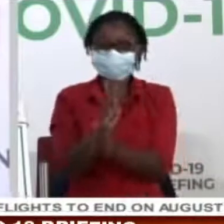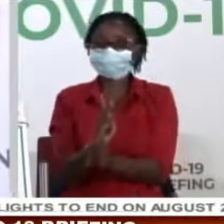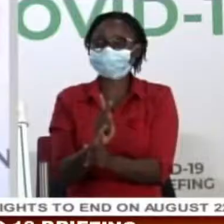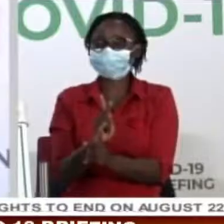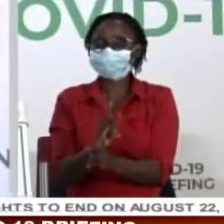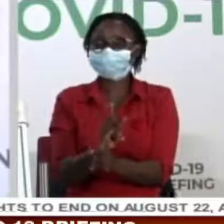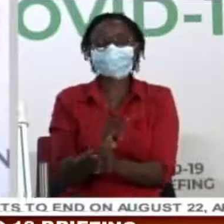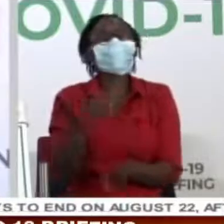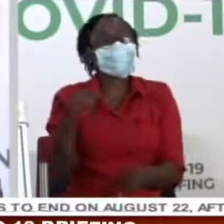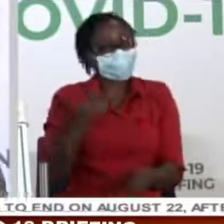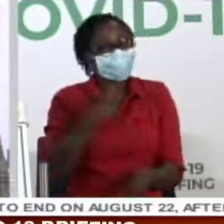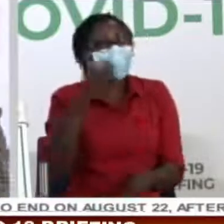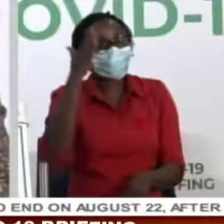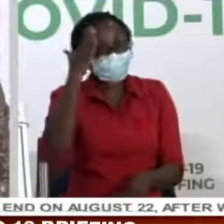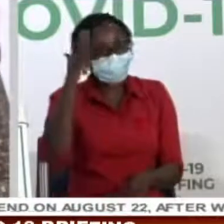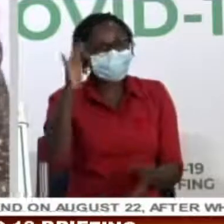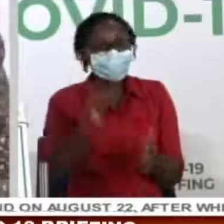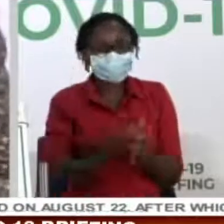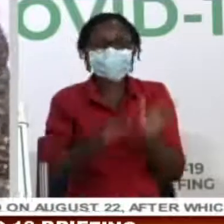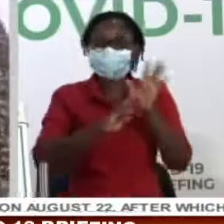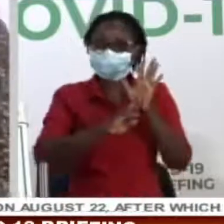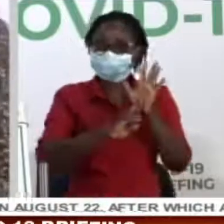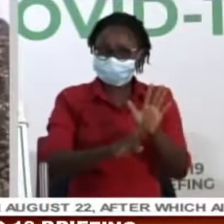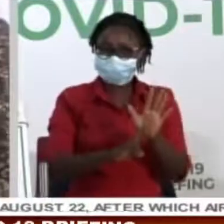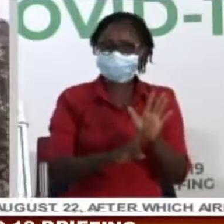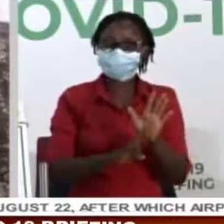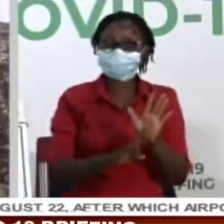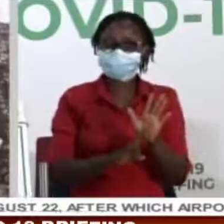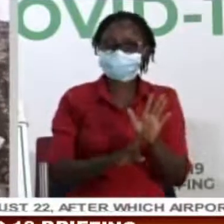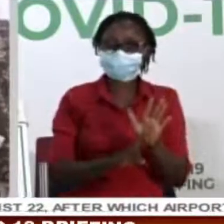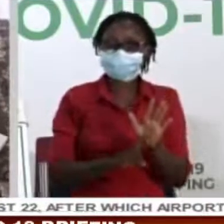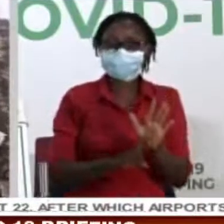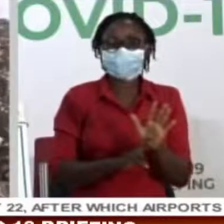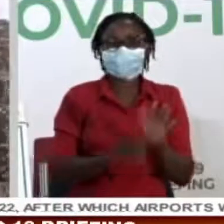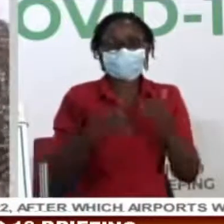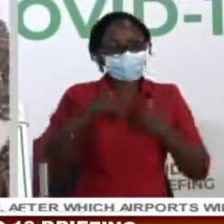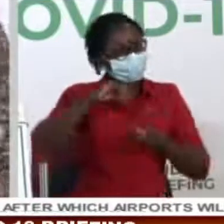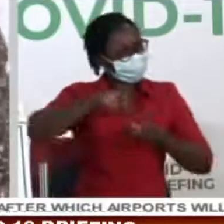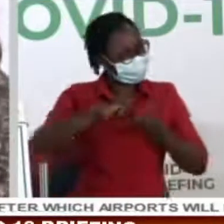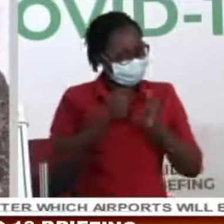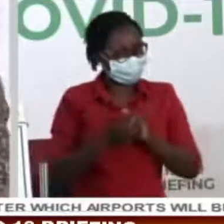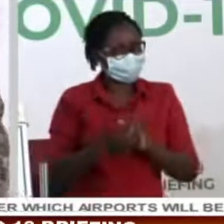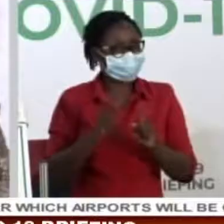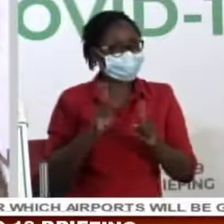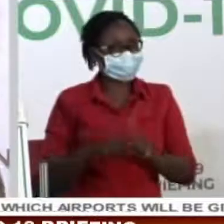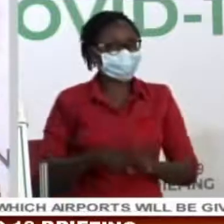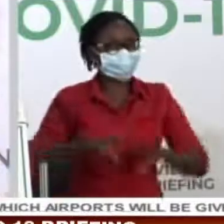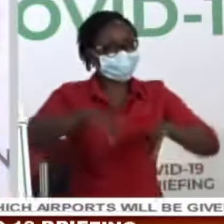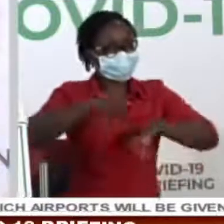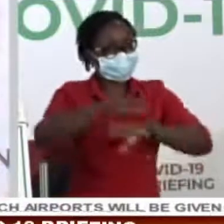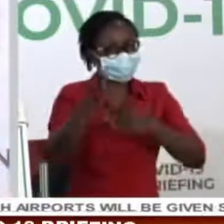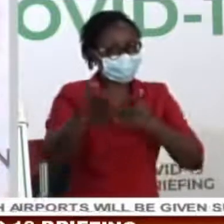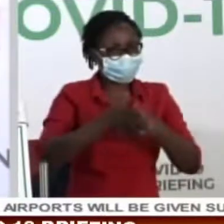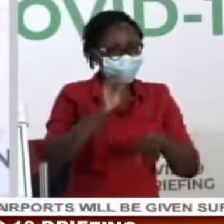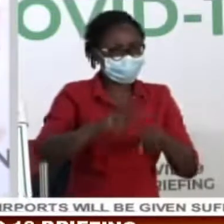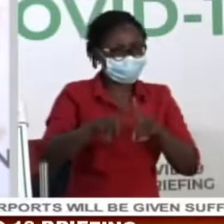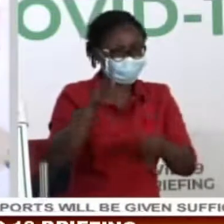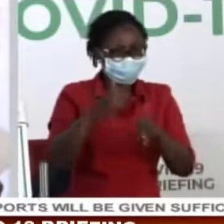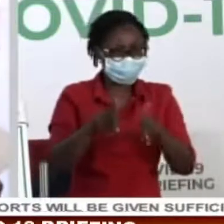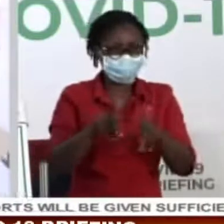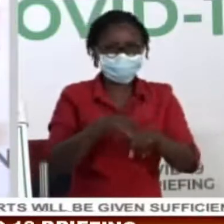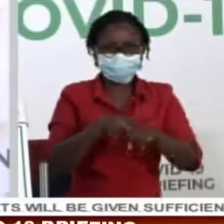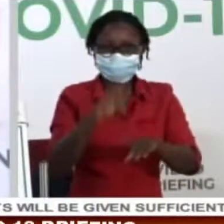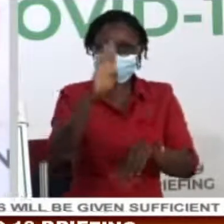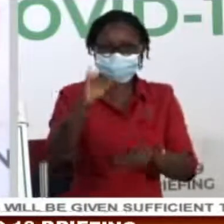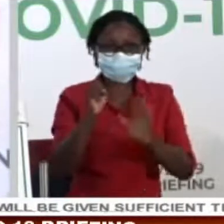Yes, we know that results, we have issues with results, getting results. But we're working with the